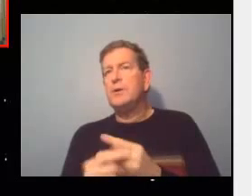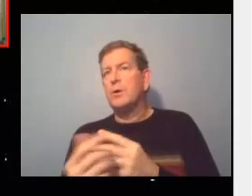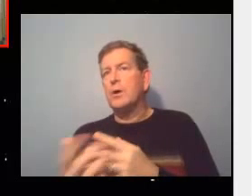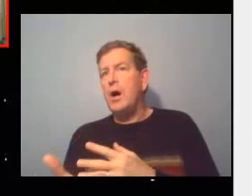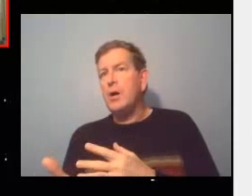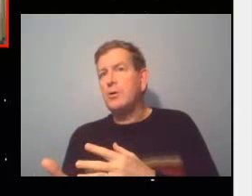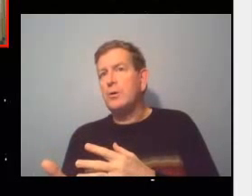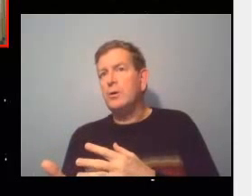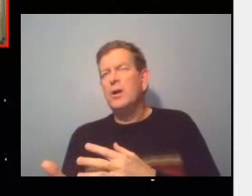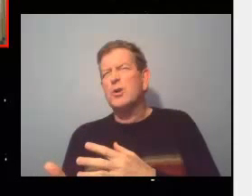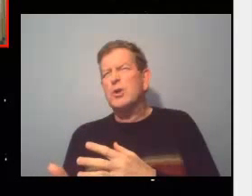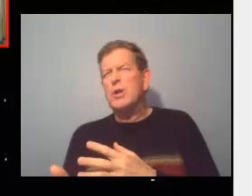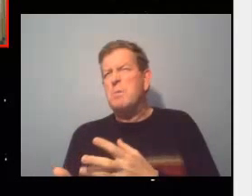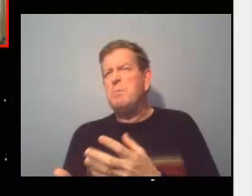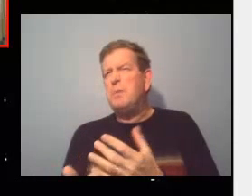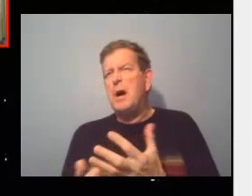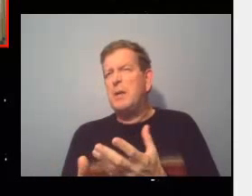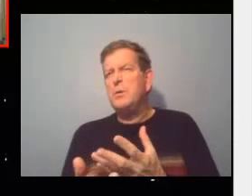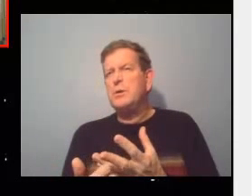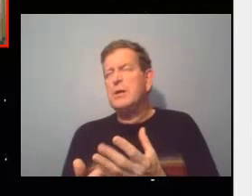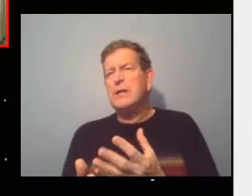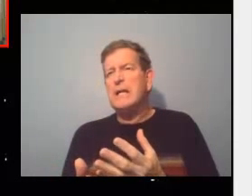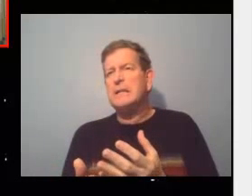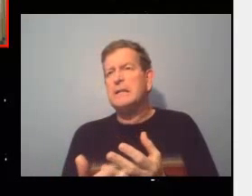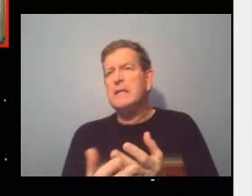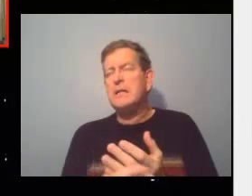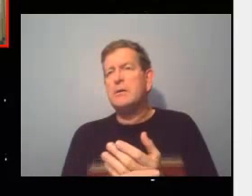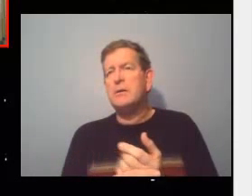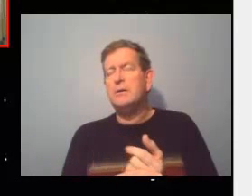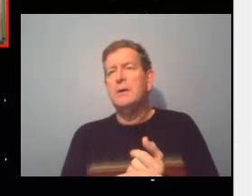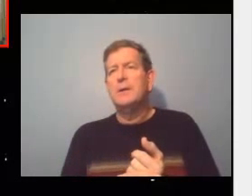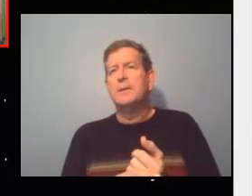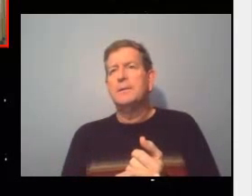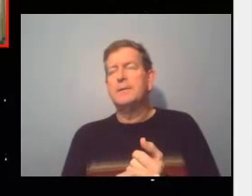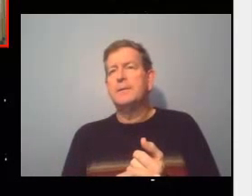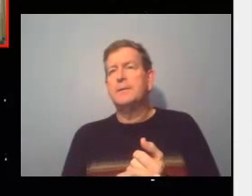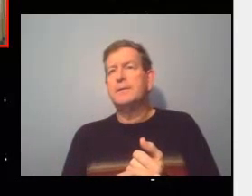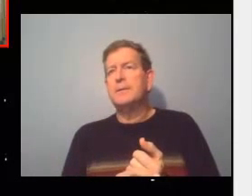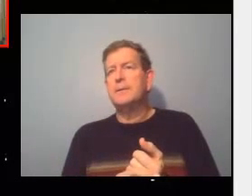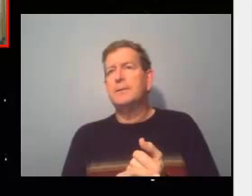de la musique rock, je n'aime pas la musique classique.